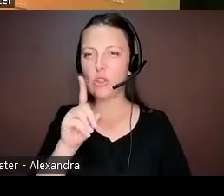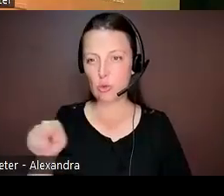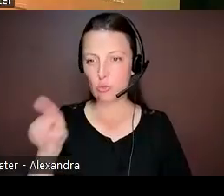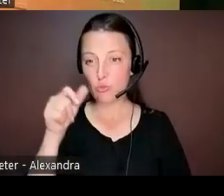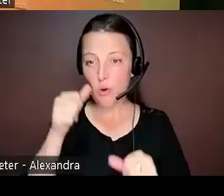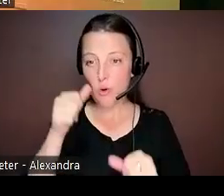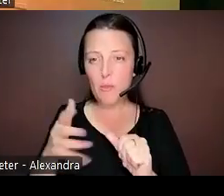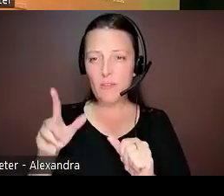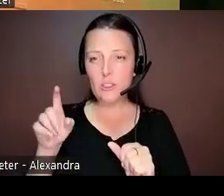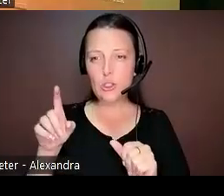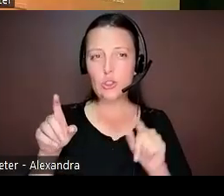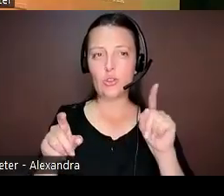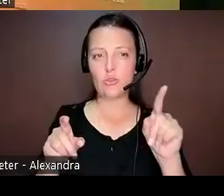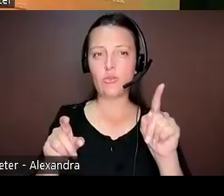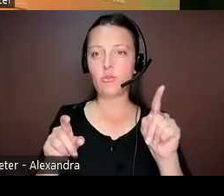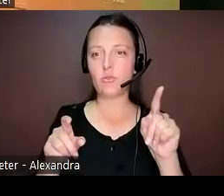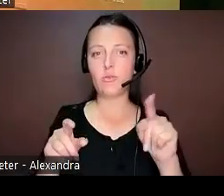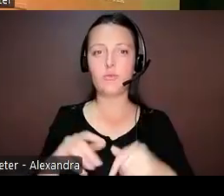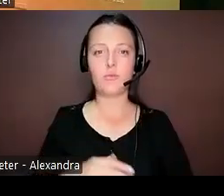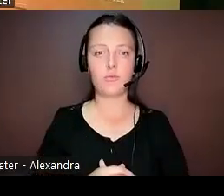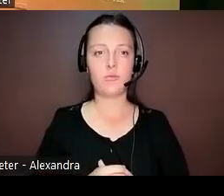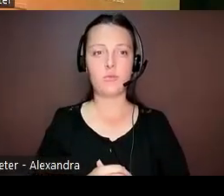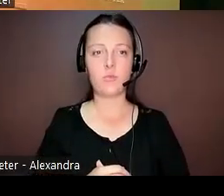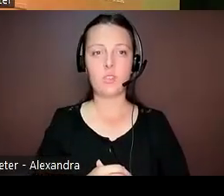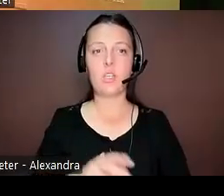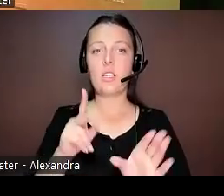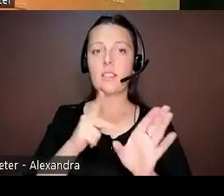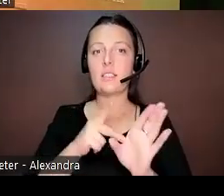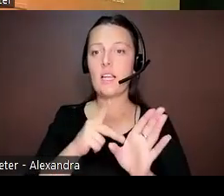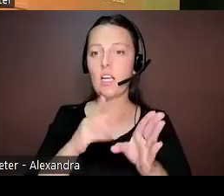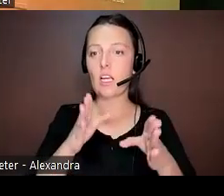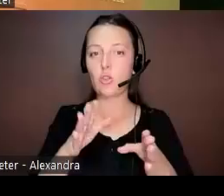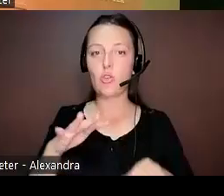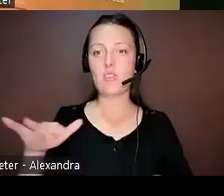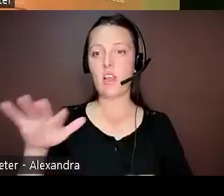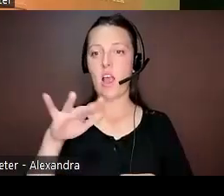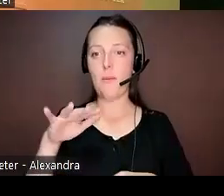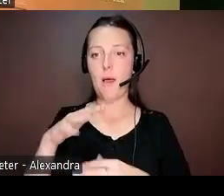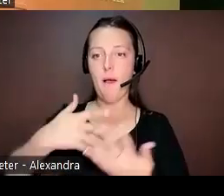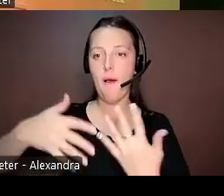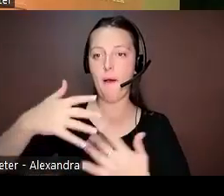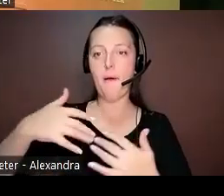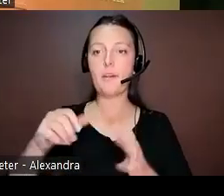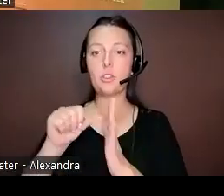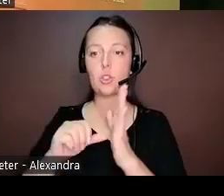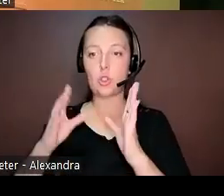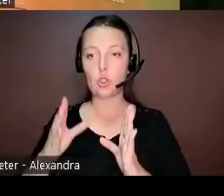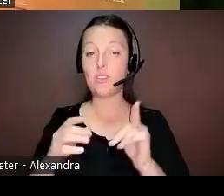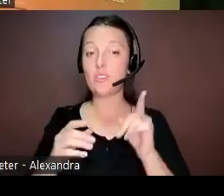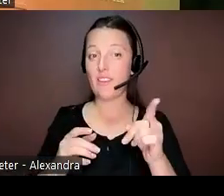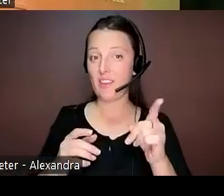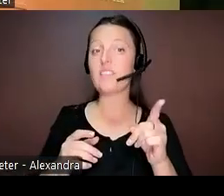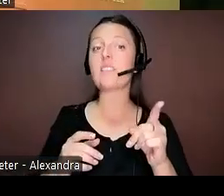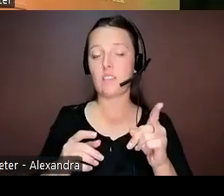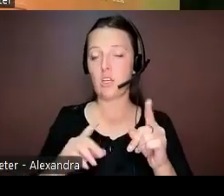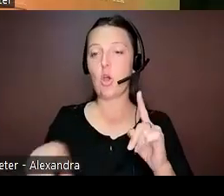Among Surgeons. And this was when I was actually still at Yale. I came here